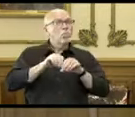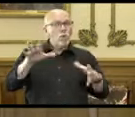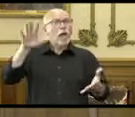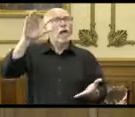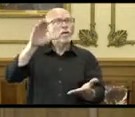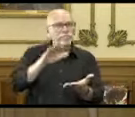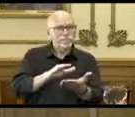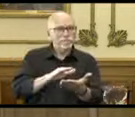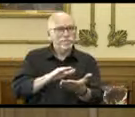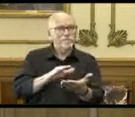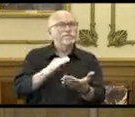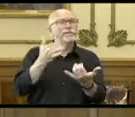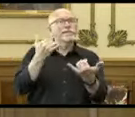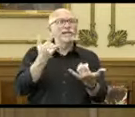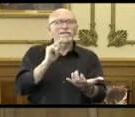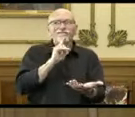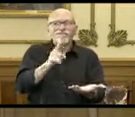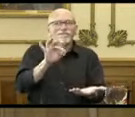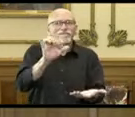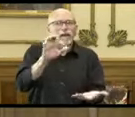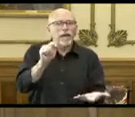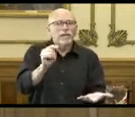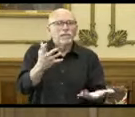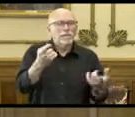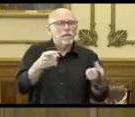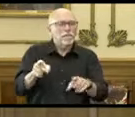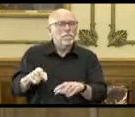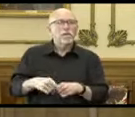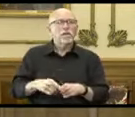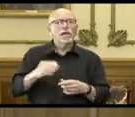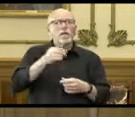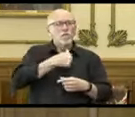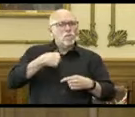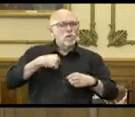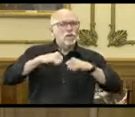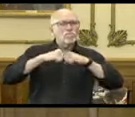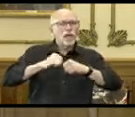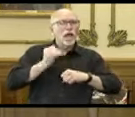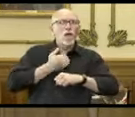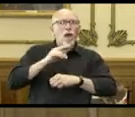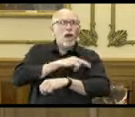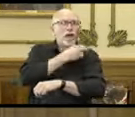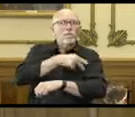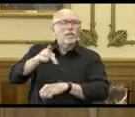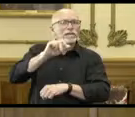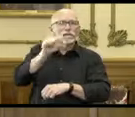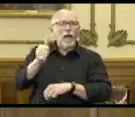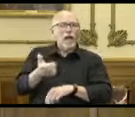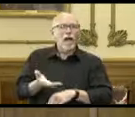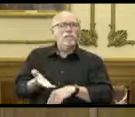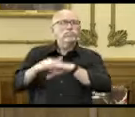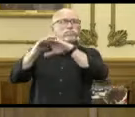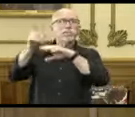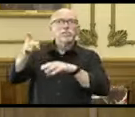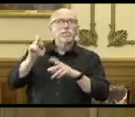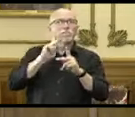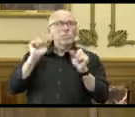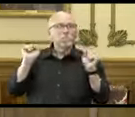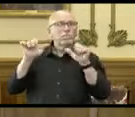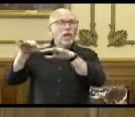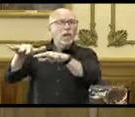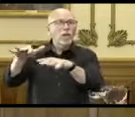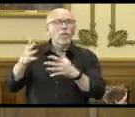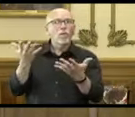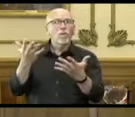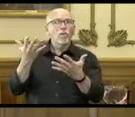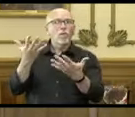It's just factual. And we protected our hospitals from becoming overrun. And we